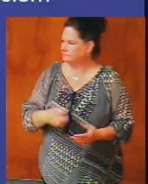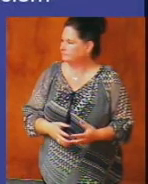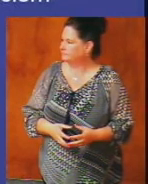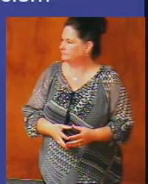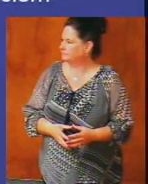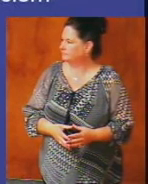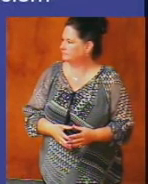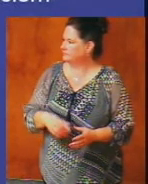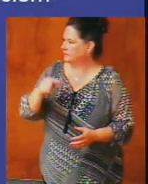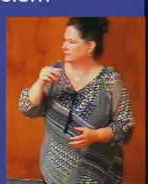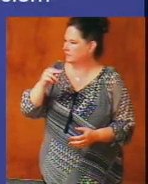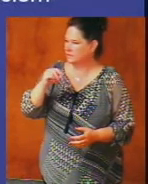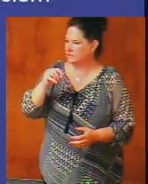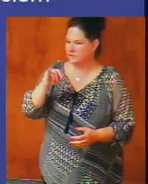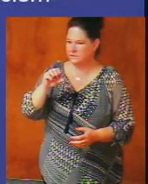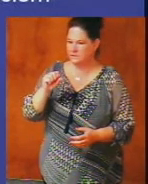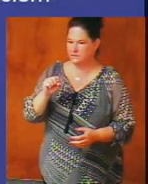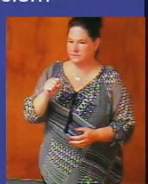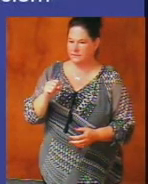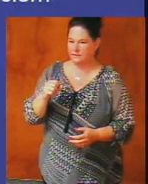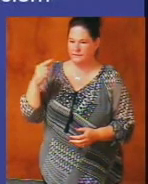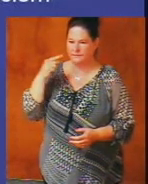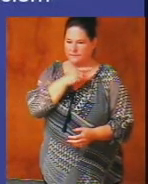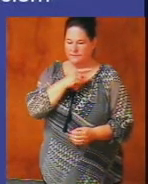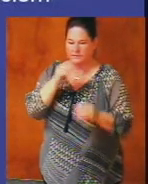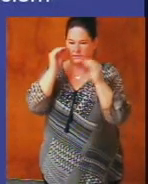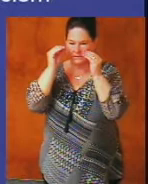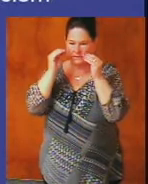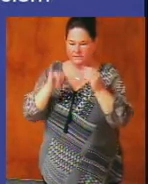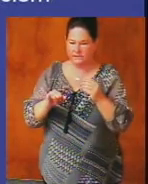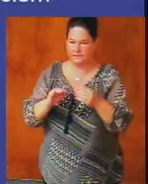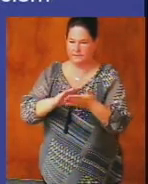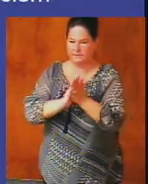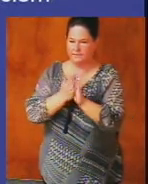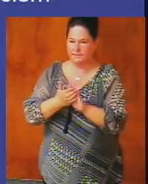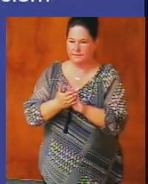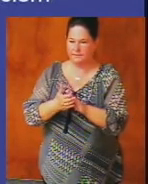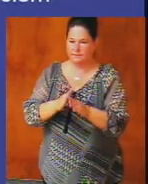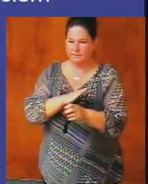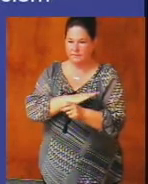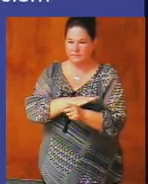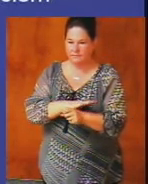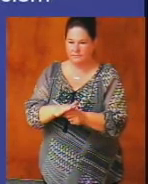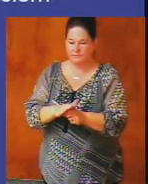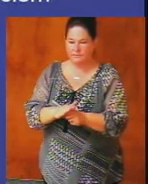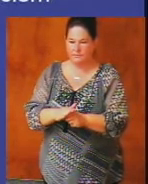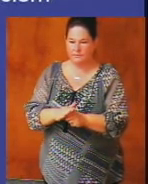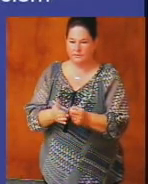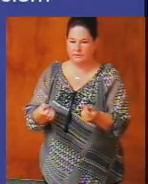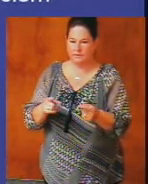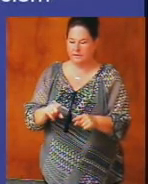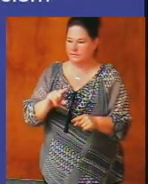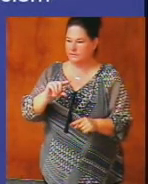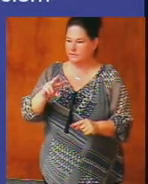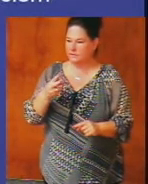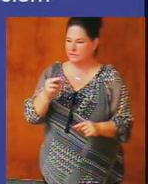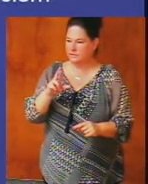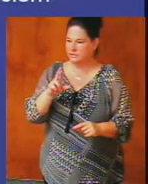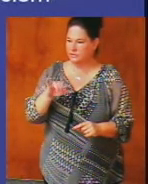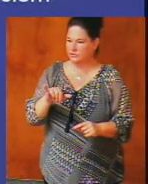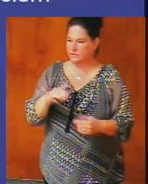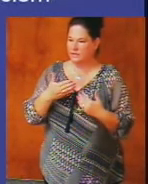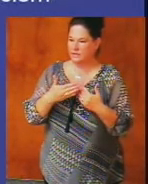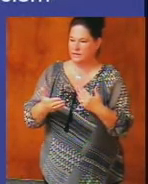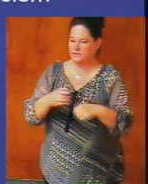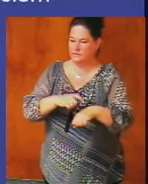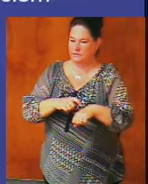Now, Gnosticism was a false doctrine that really becomes full-blown in the second century after